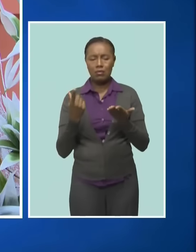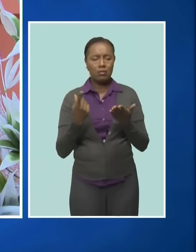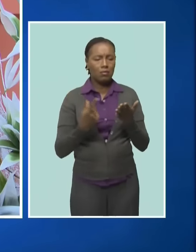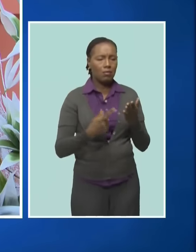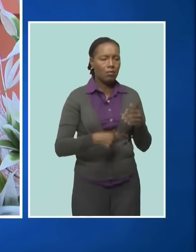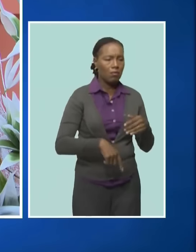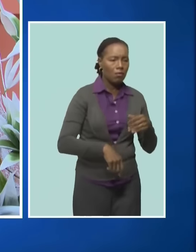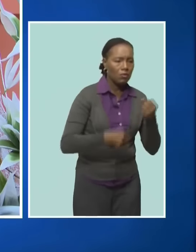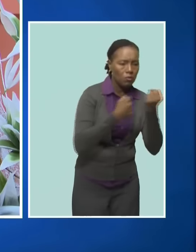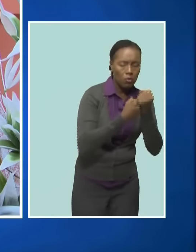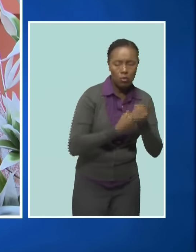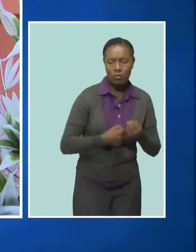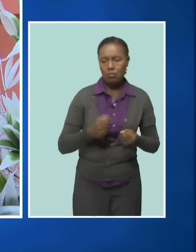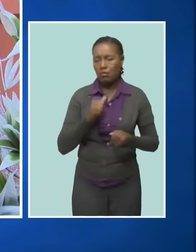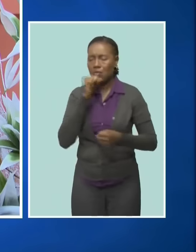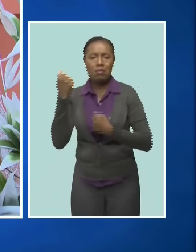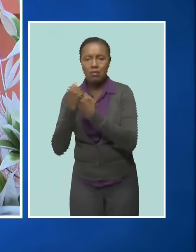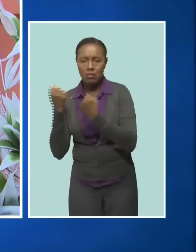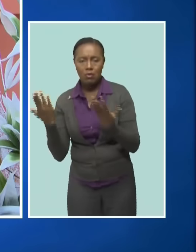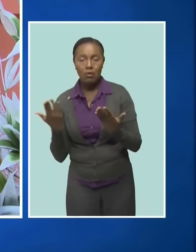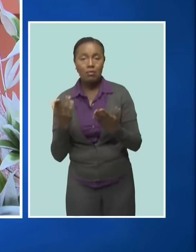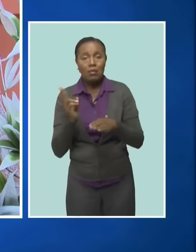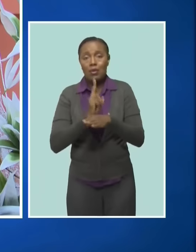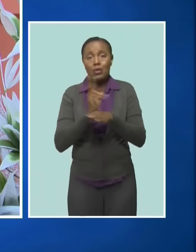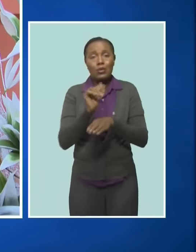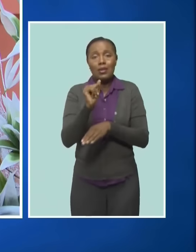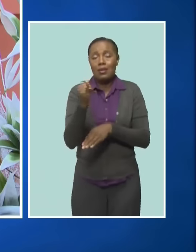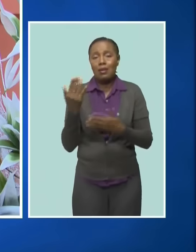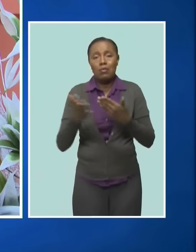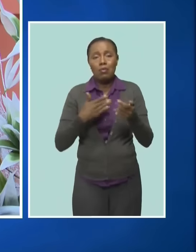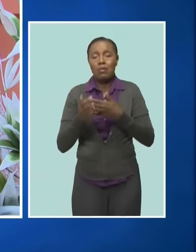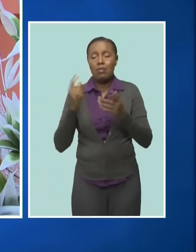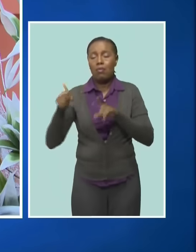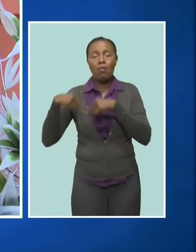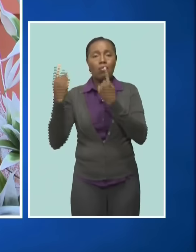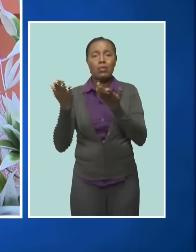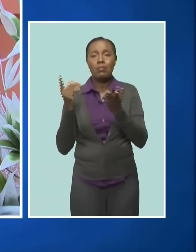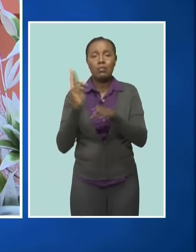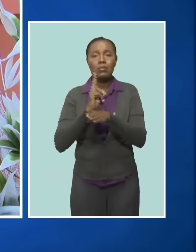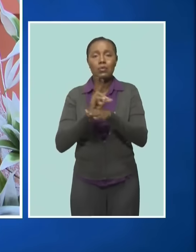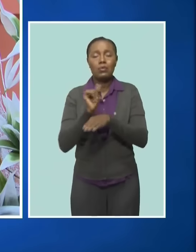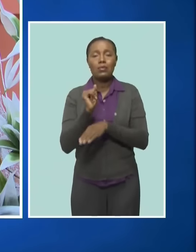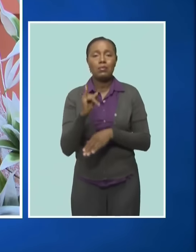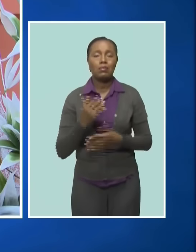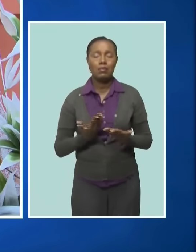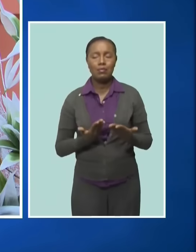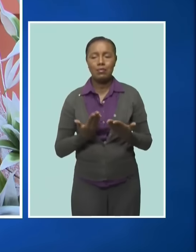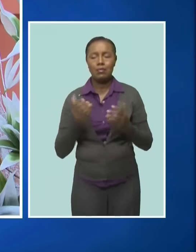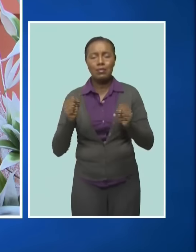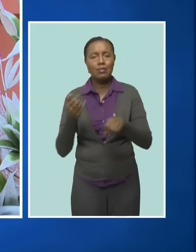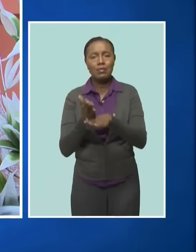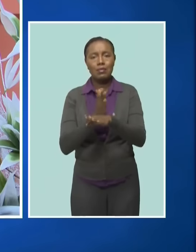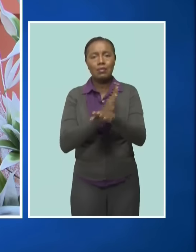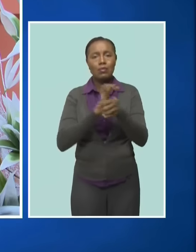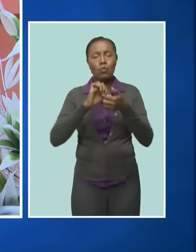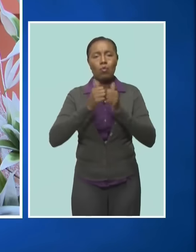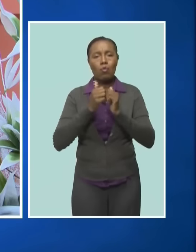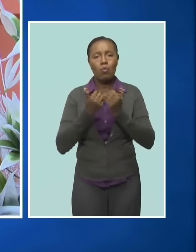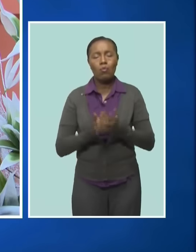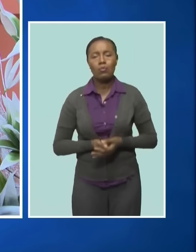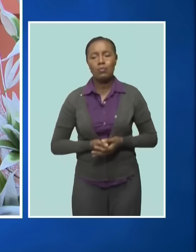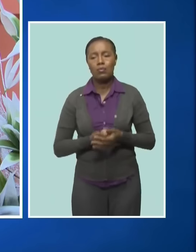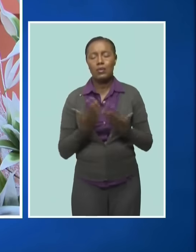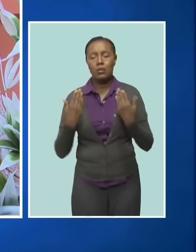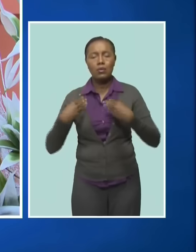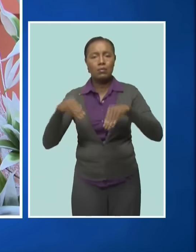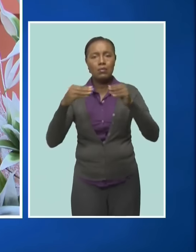against. But we've been using AI, whether we like it or not, for quite some time. How can we improve our sales skill